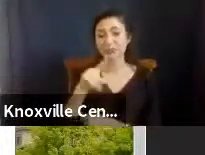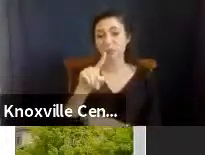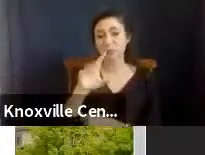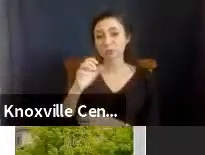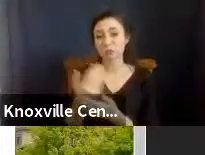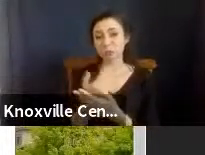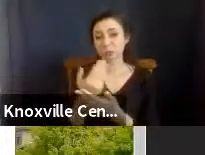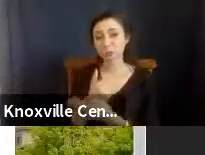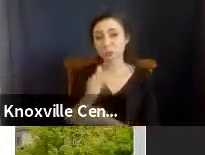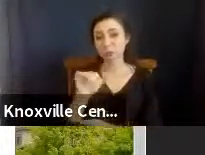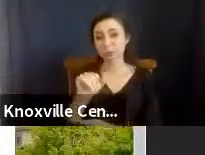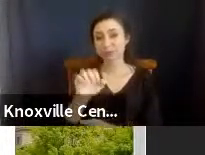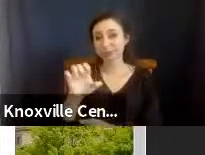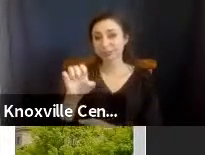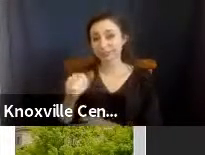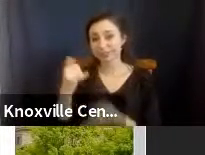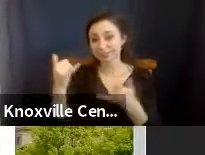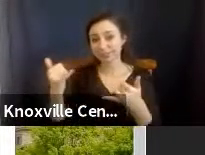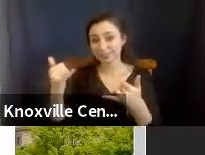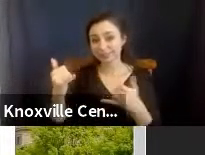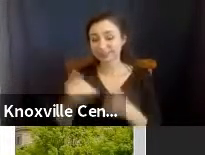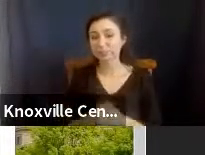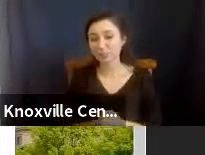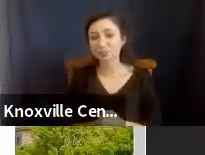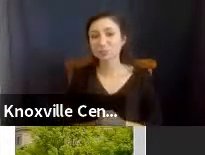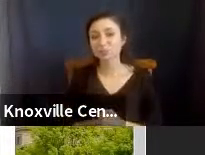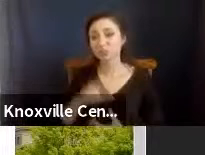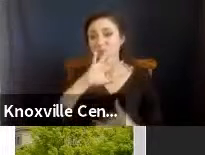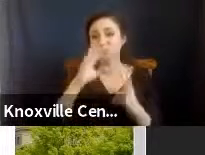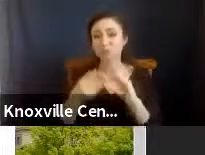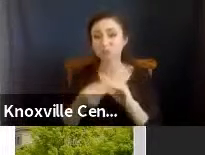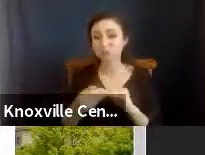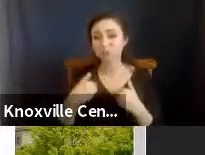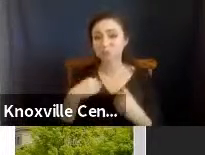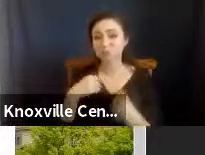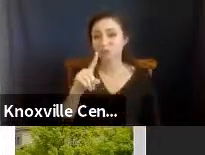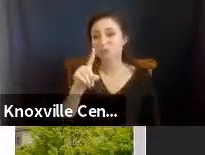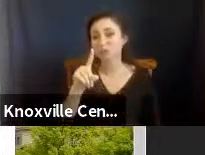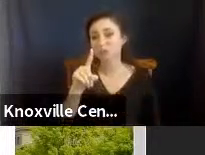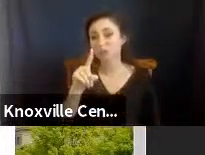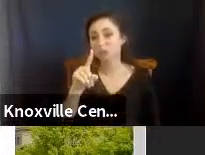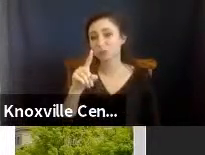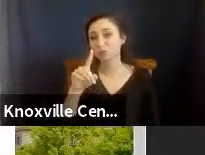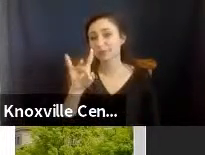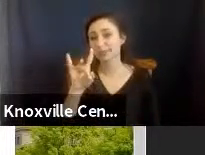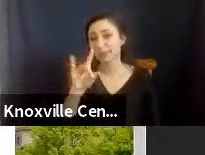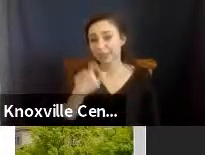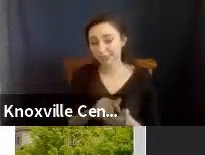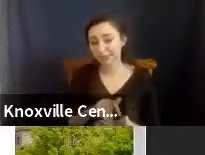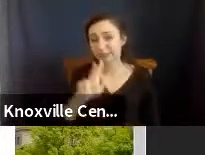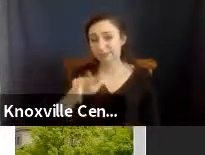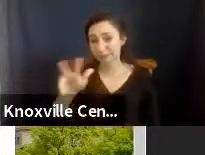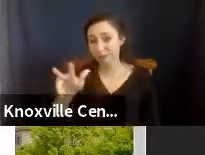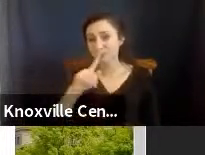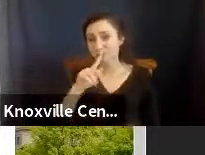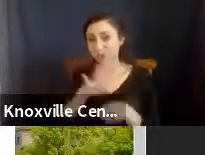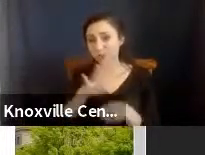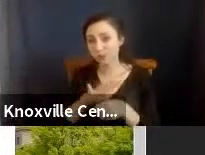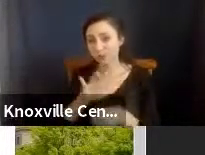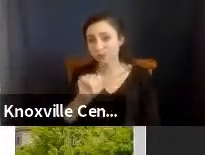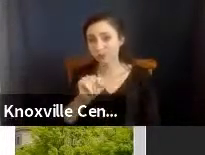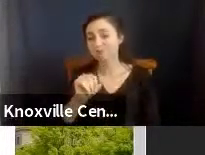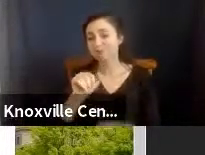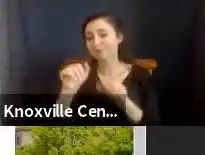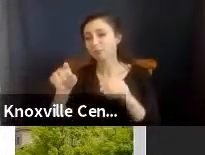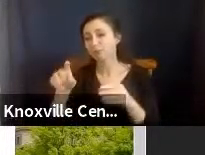today. We have a total of 8,033 confirmed cases and probable cases,